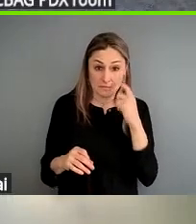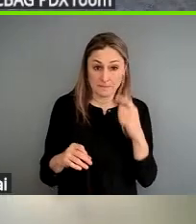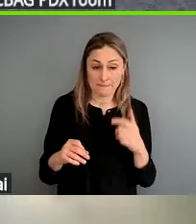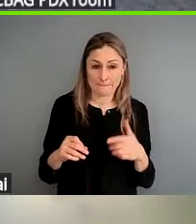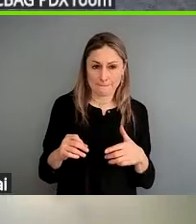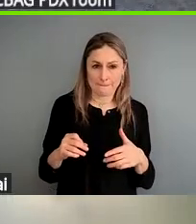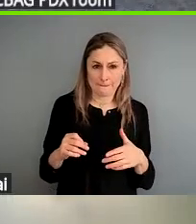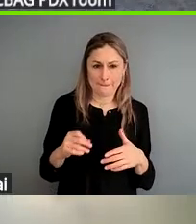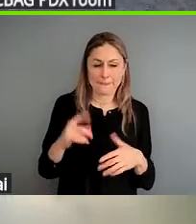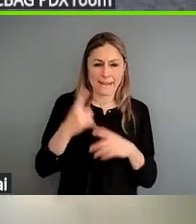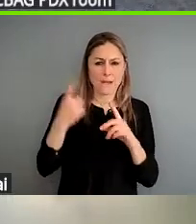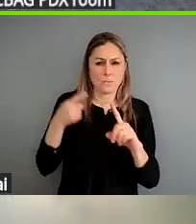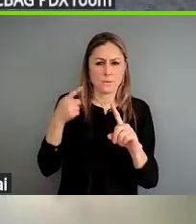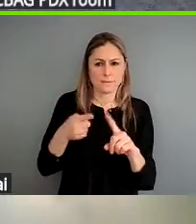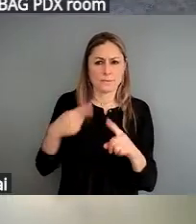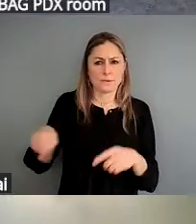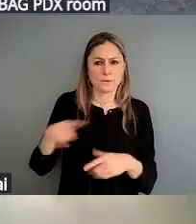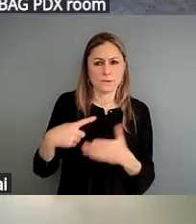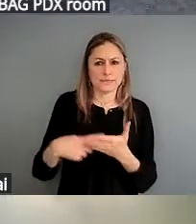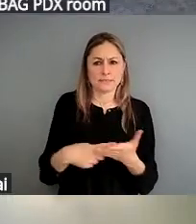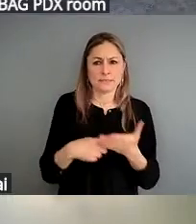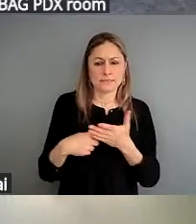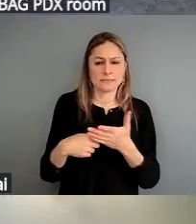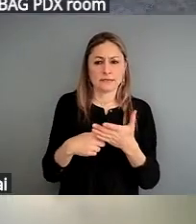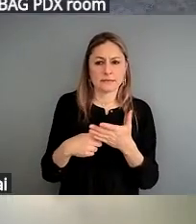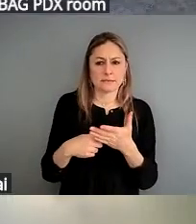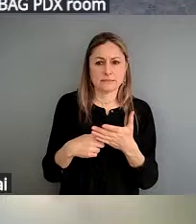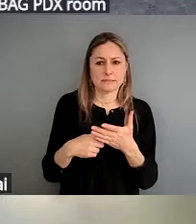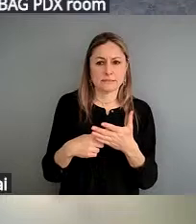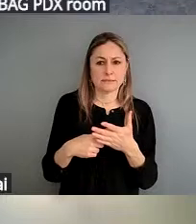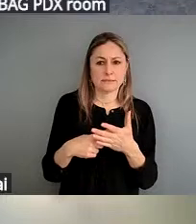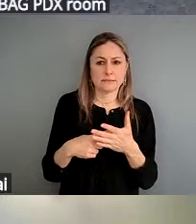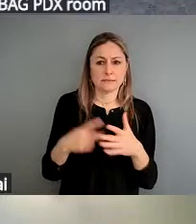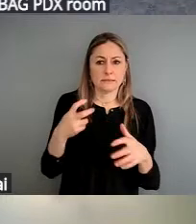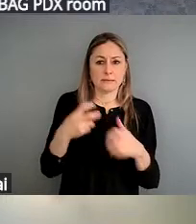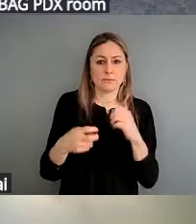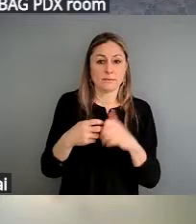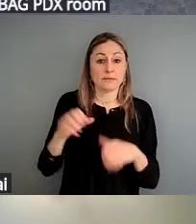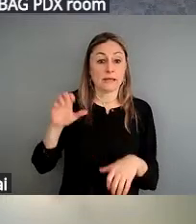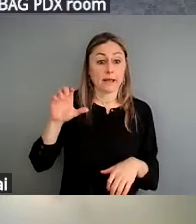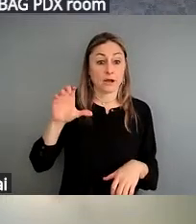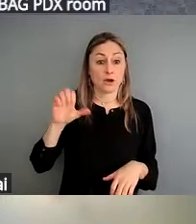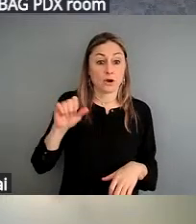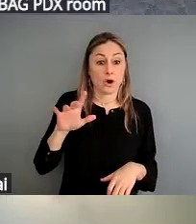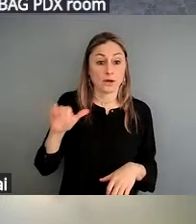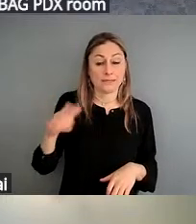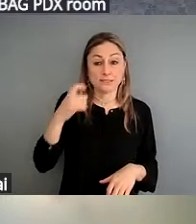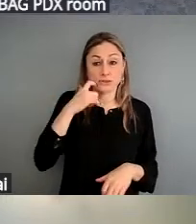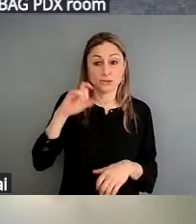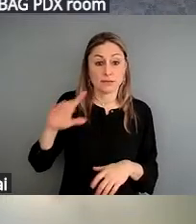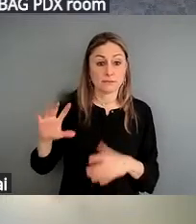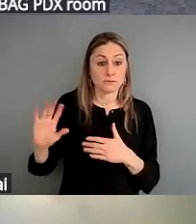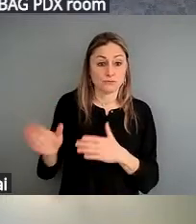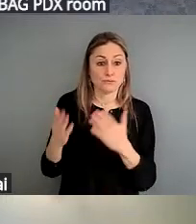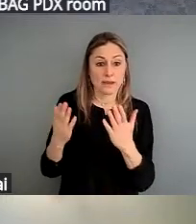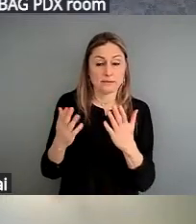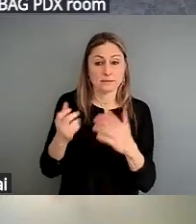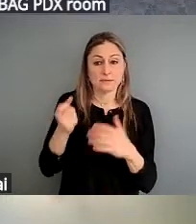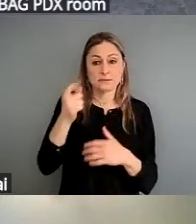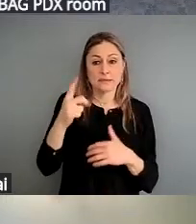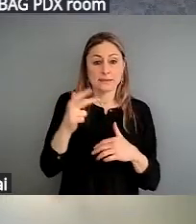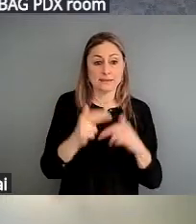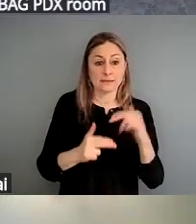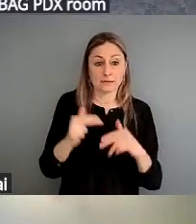at one point we discussed the problem which Carly just raised, that the construction is going to